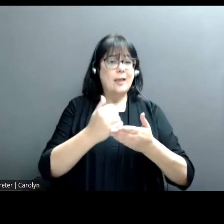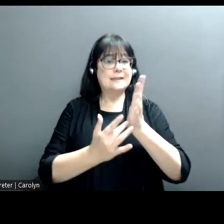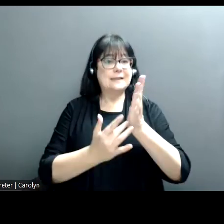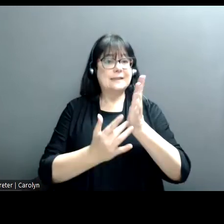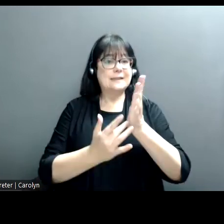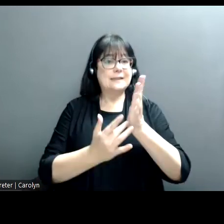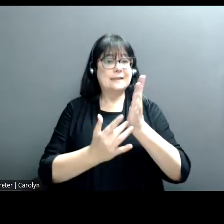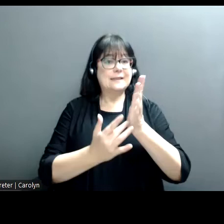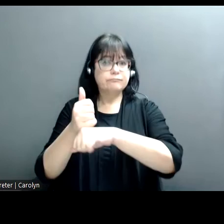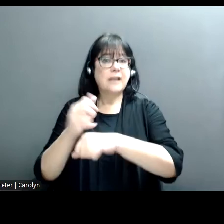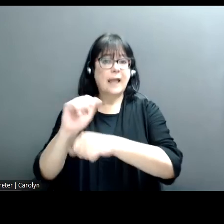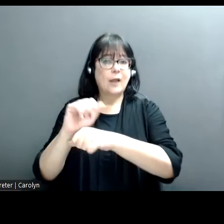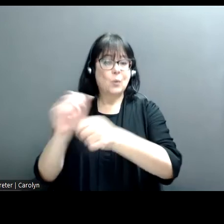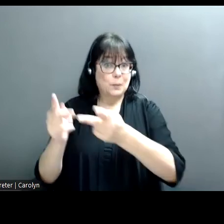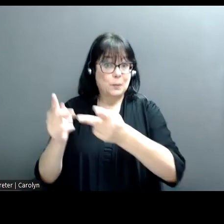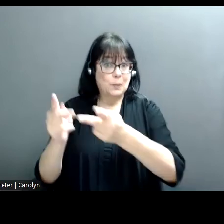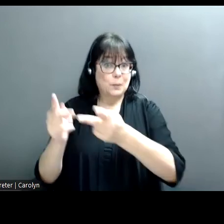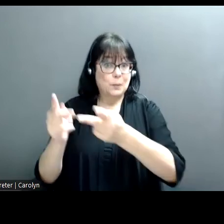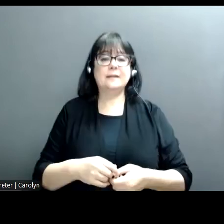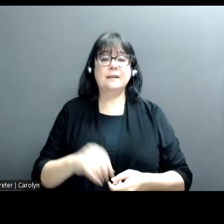thing on emerging technology while you have a quick think.